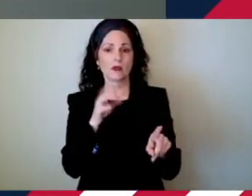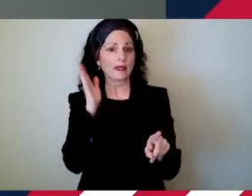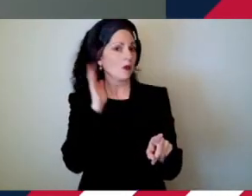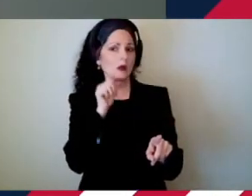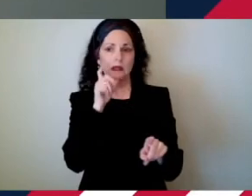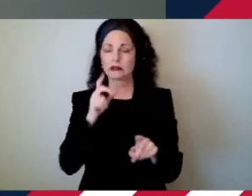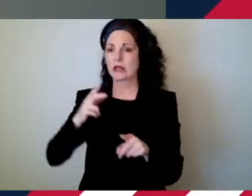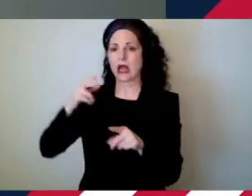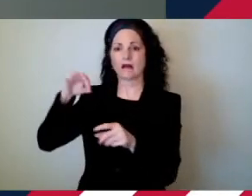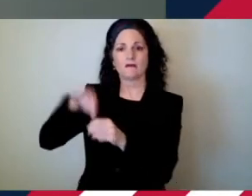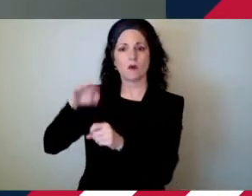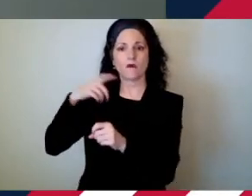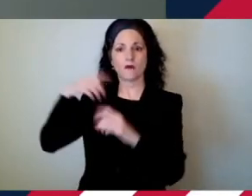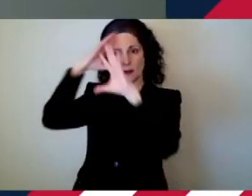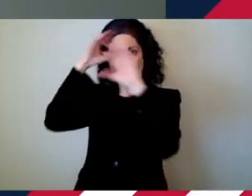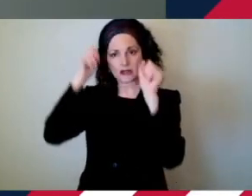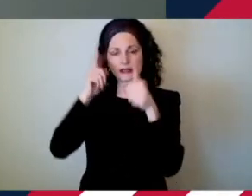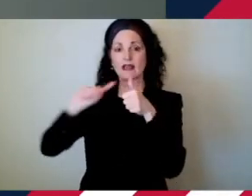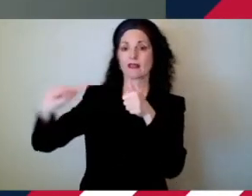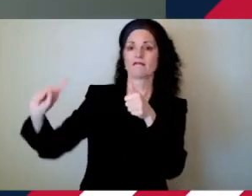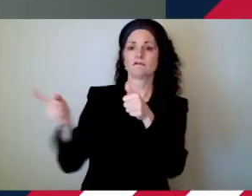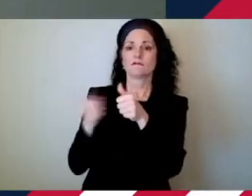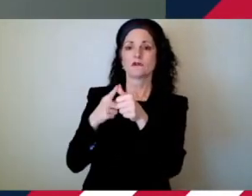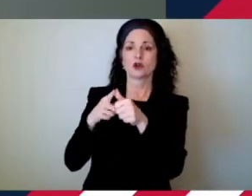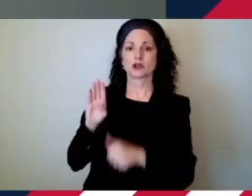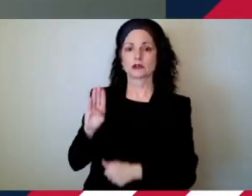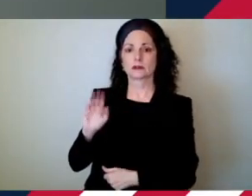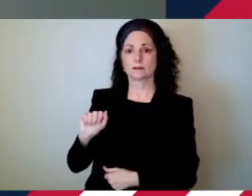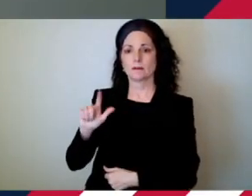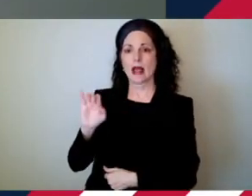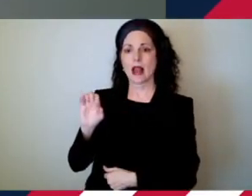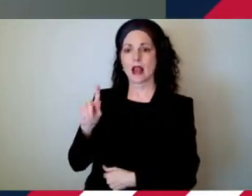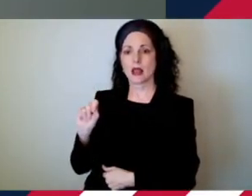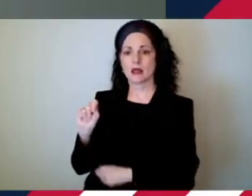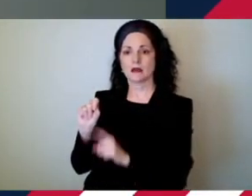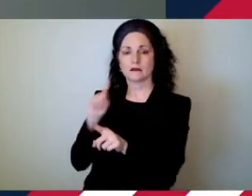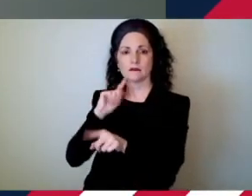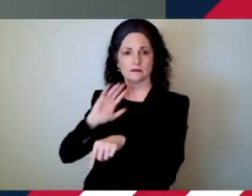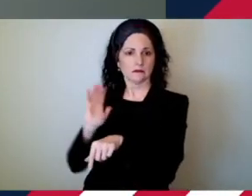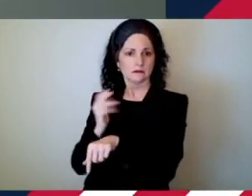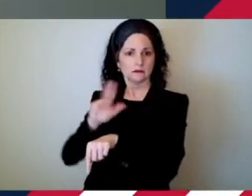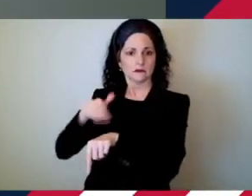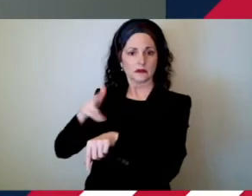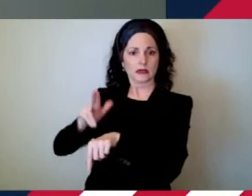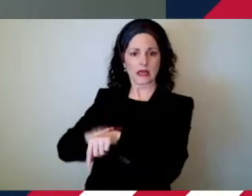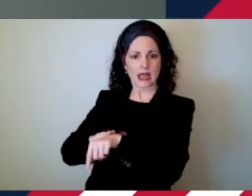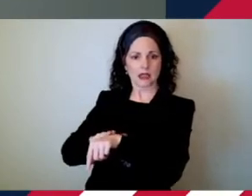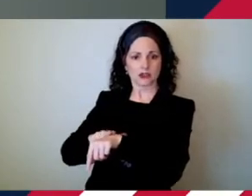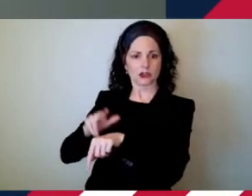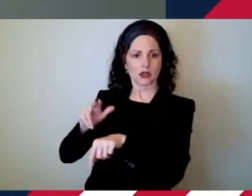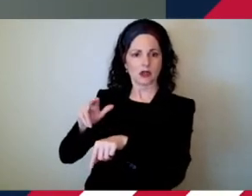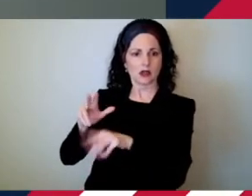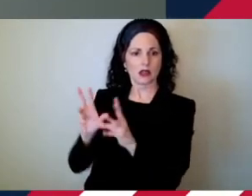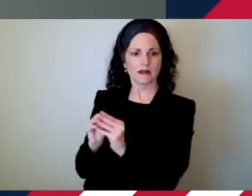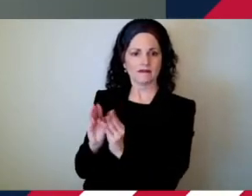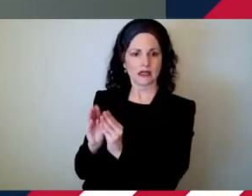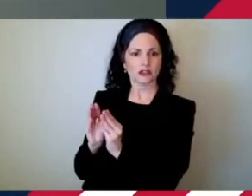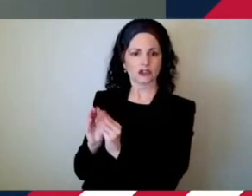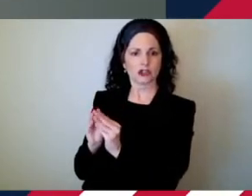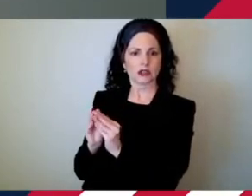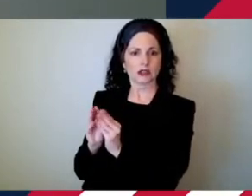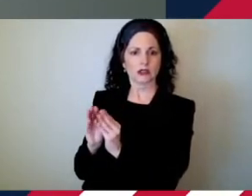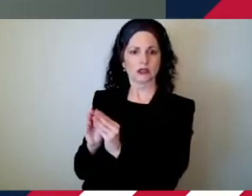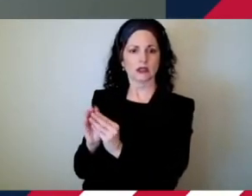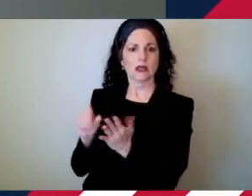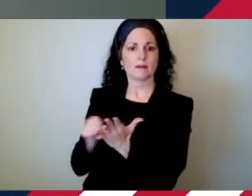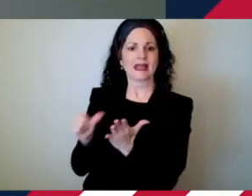first ballot at the National Convention, unless a candidate already has obtained enough pledged delegates to equal a majority of all